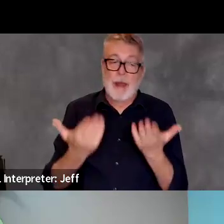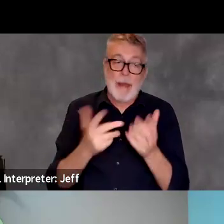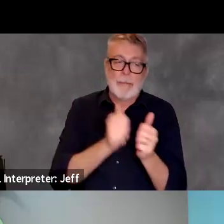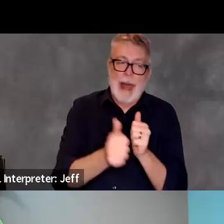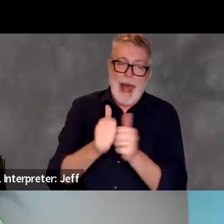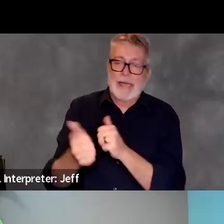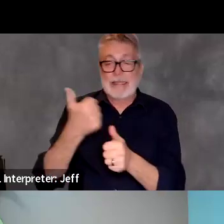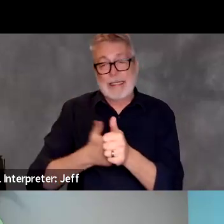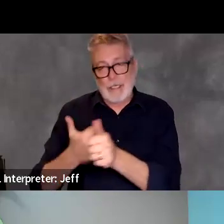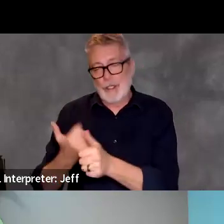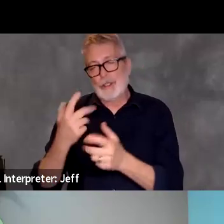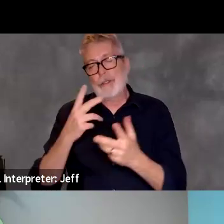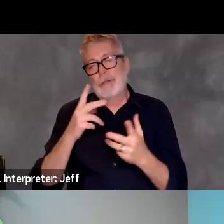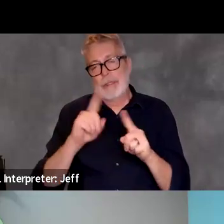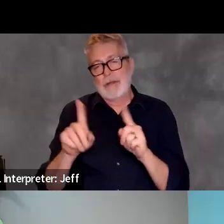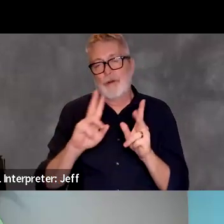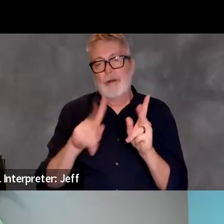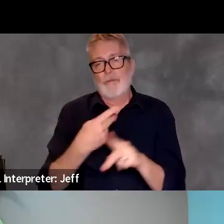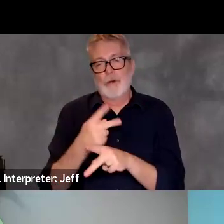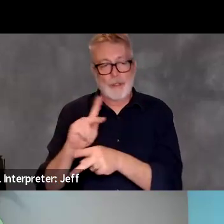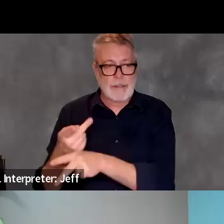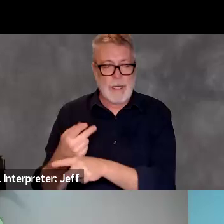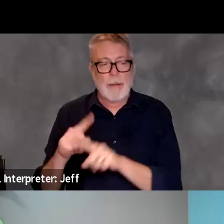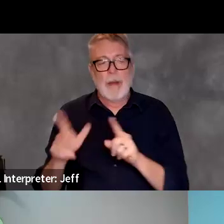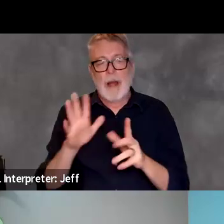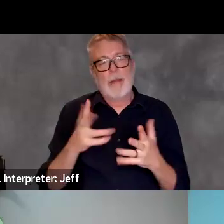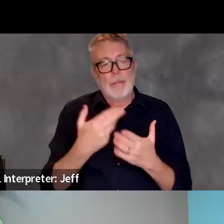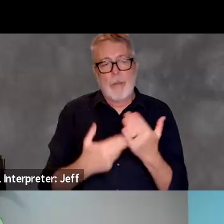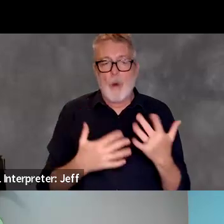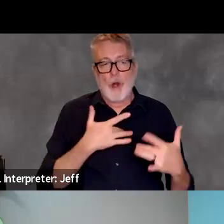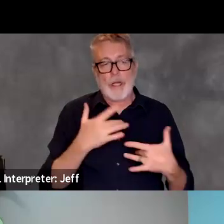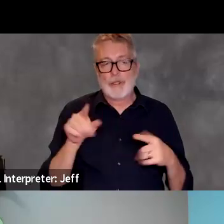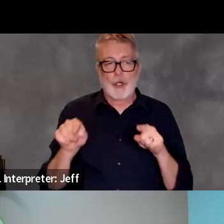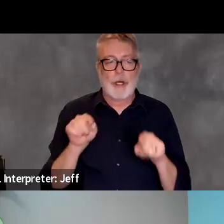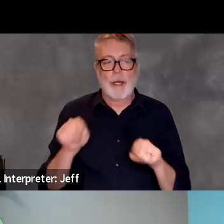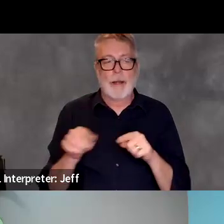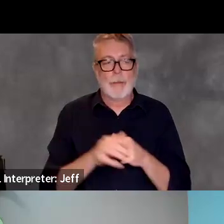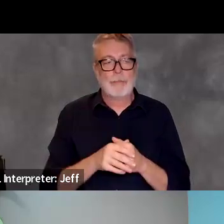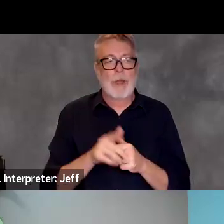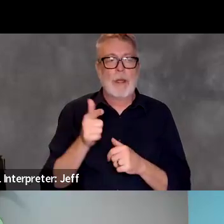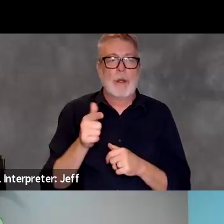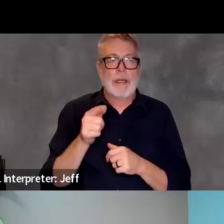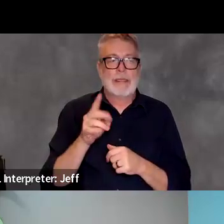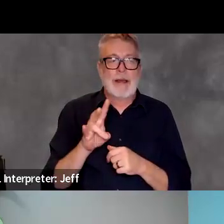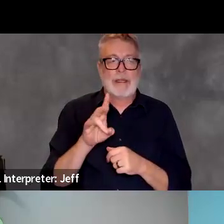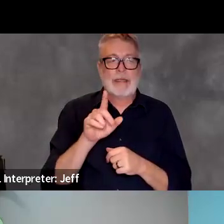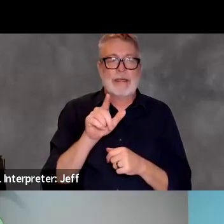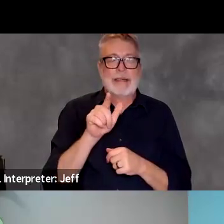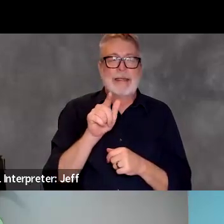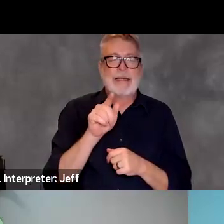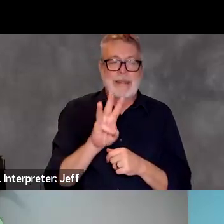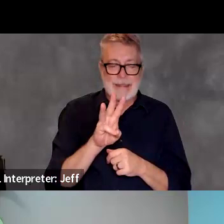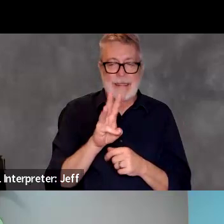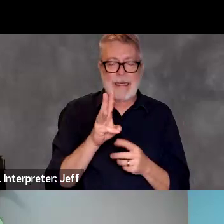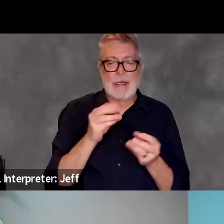but they're both concerning in different ways. To go into the 2716, a little bit